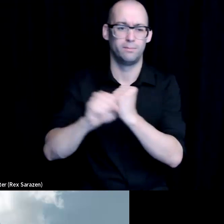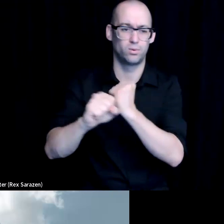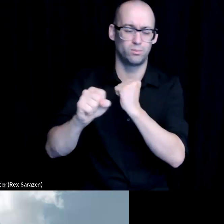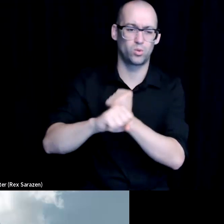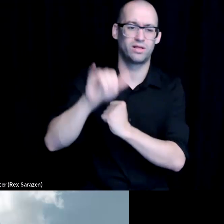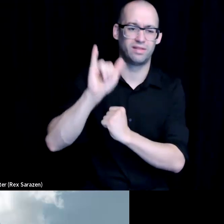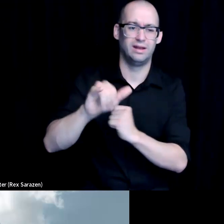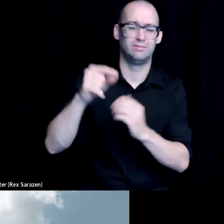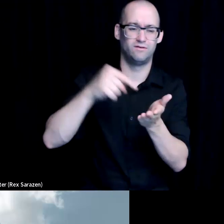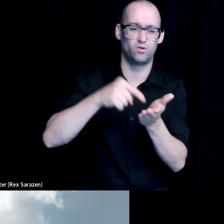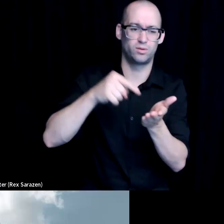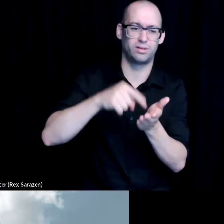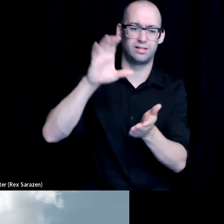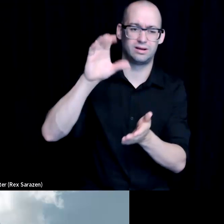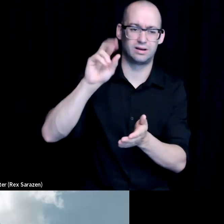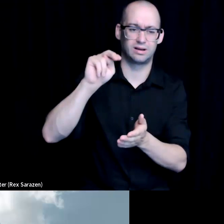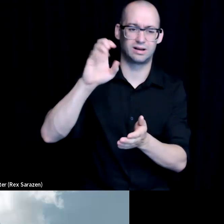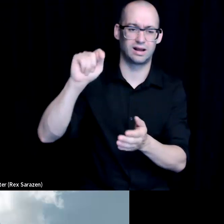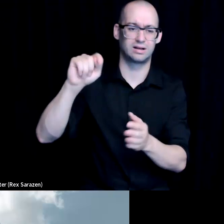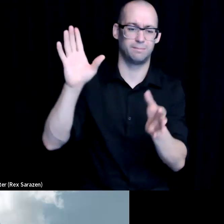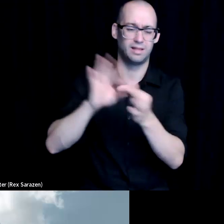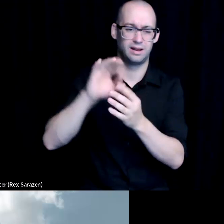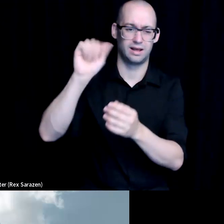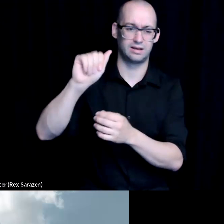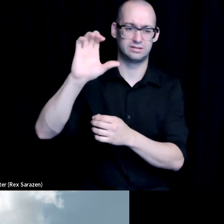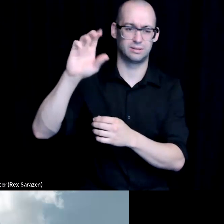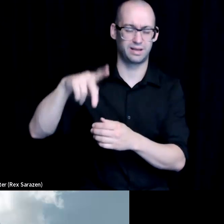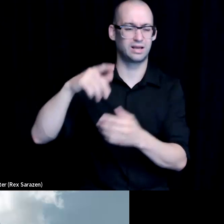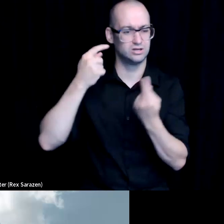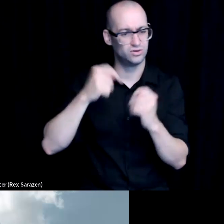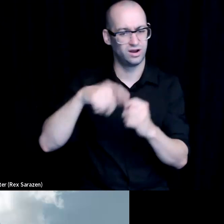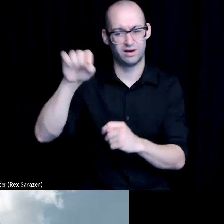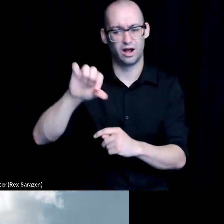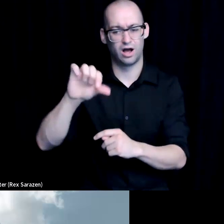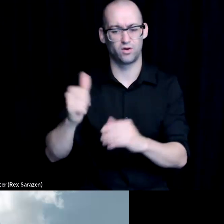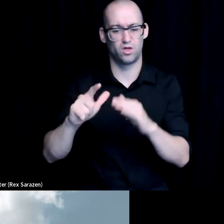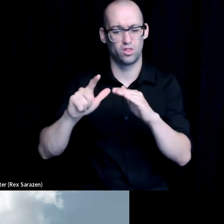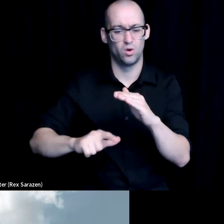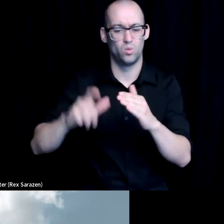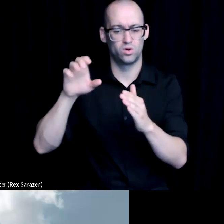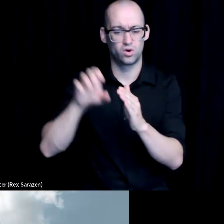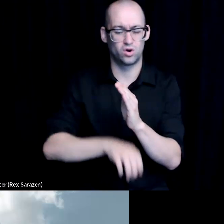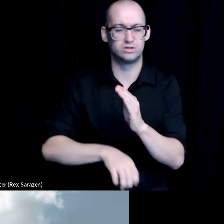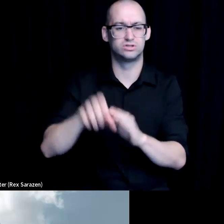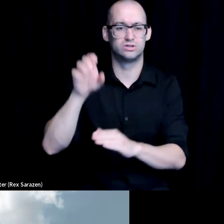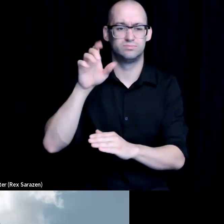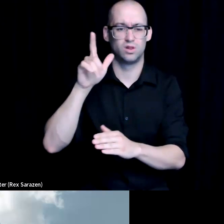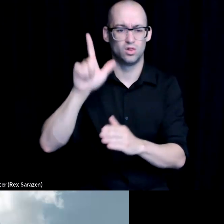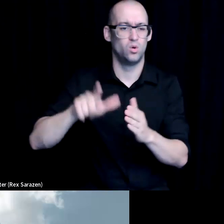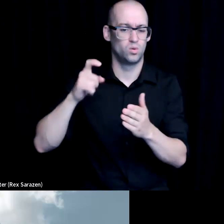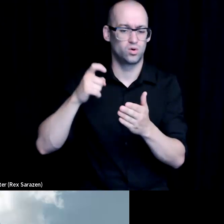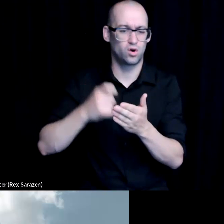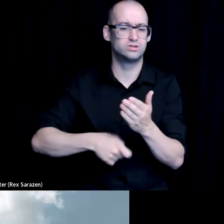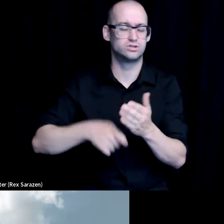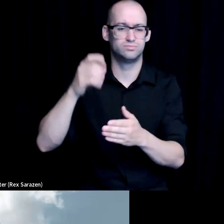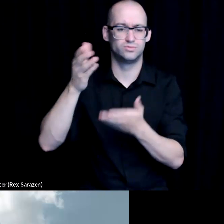folks get connected to other low-cost service options. And so it's kind of a virtuous cycle where